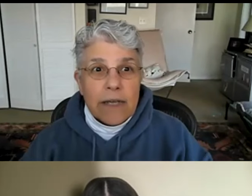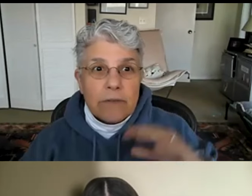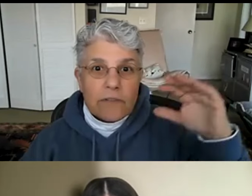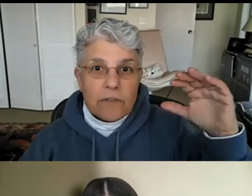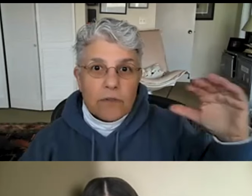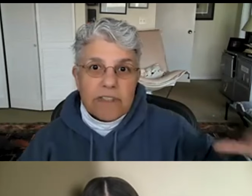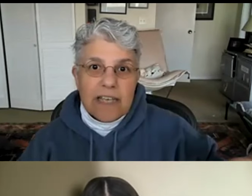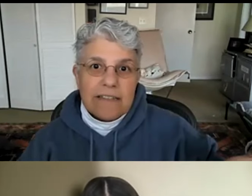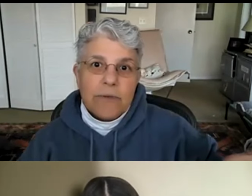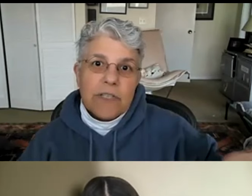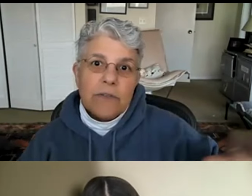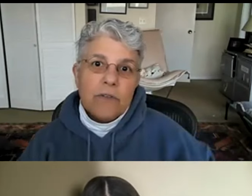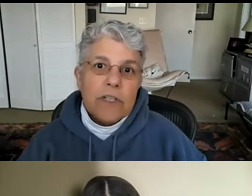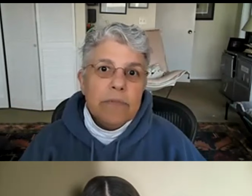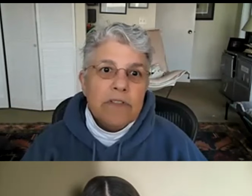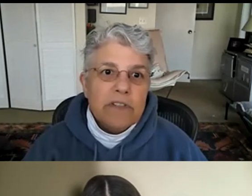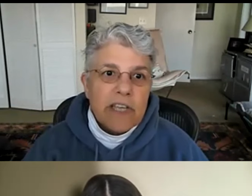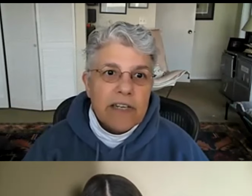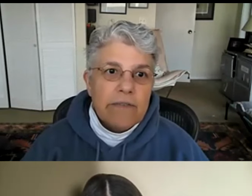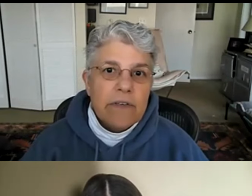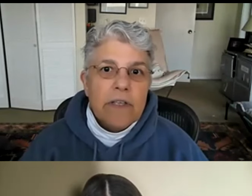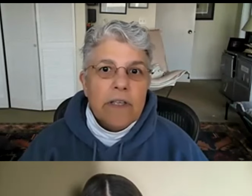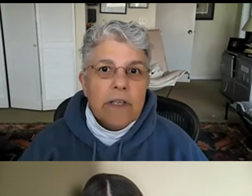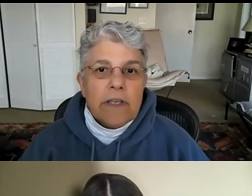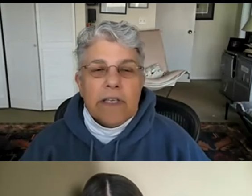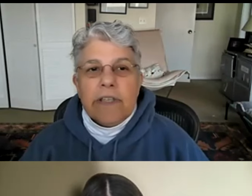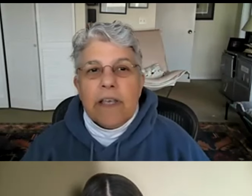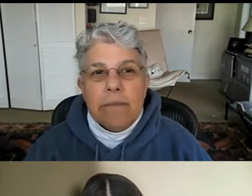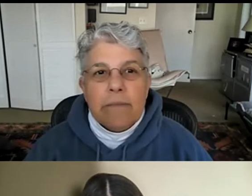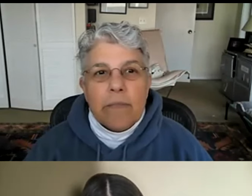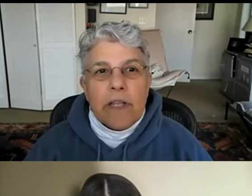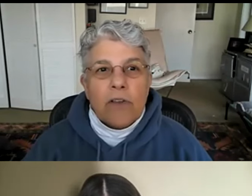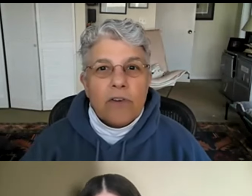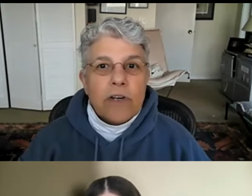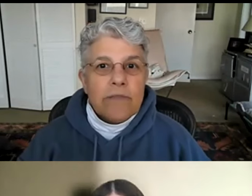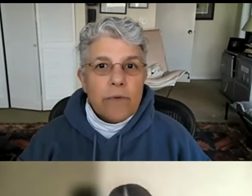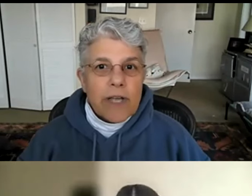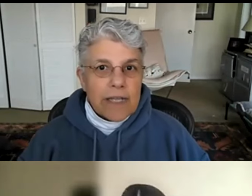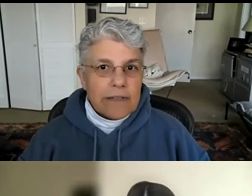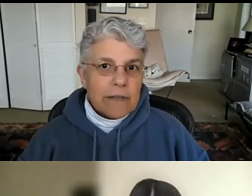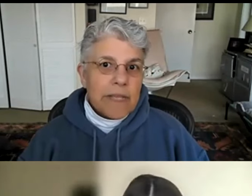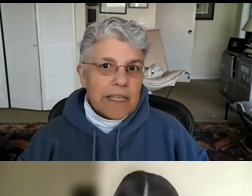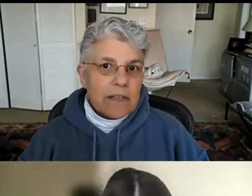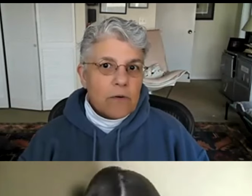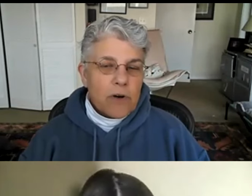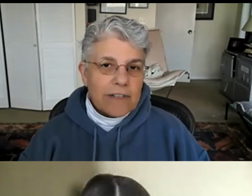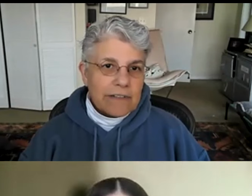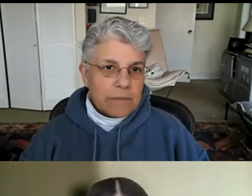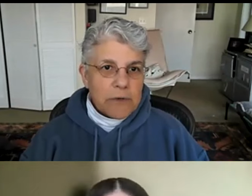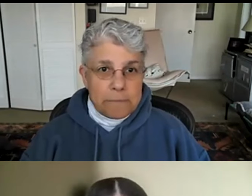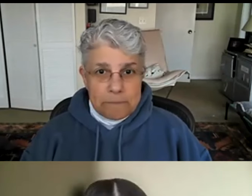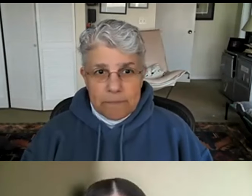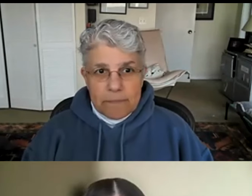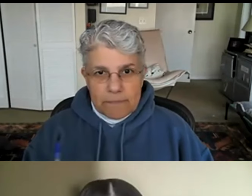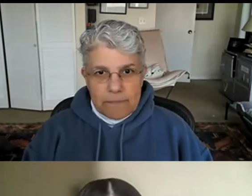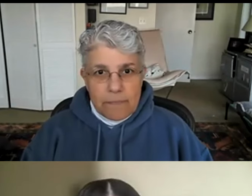look like I was criticizing what they were doing, but just kind of giving them an alternative way to make it a little more